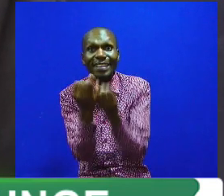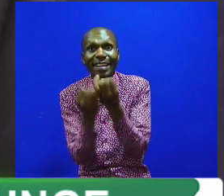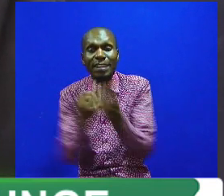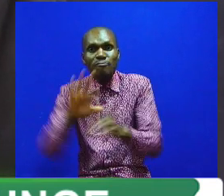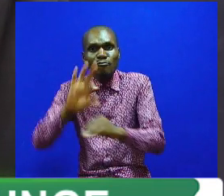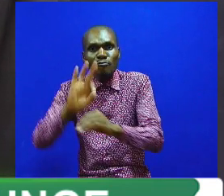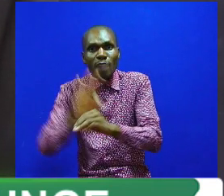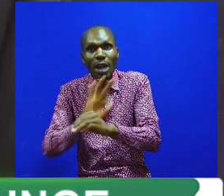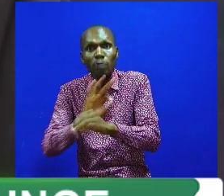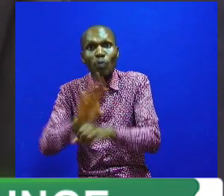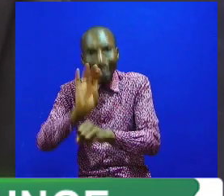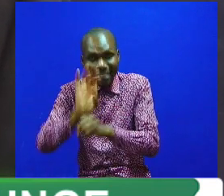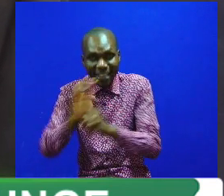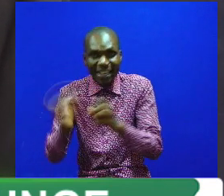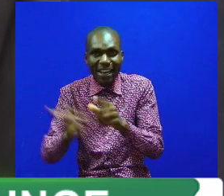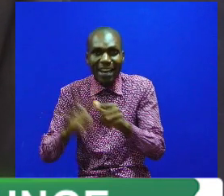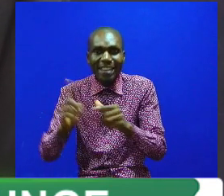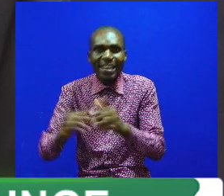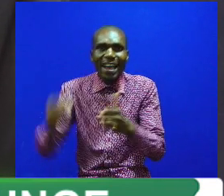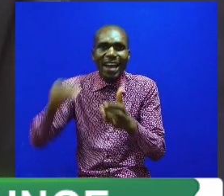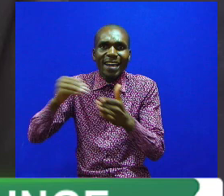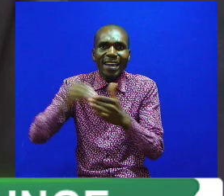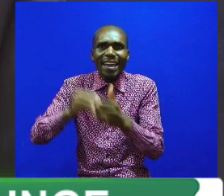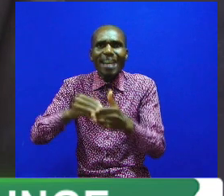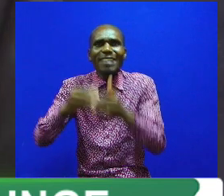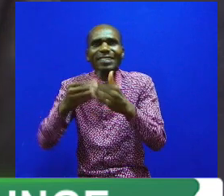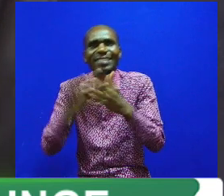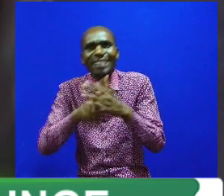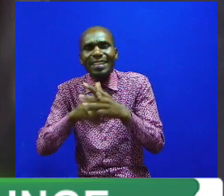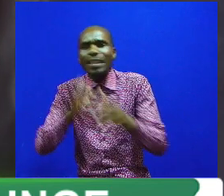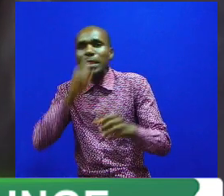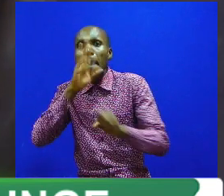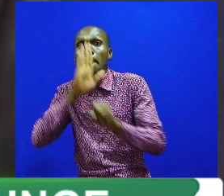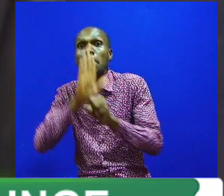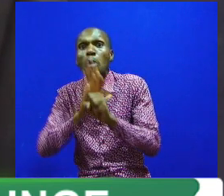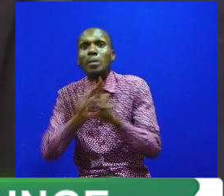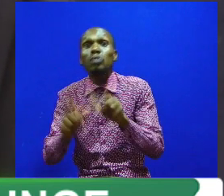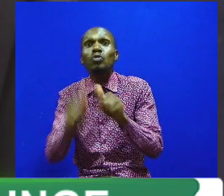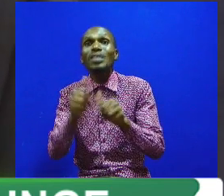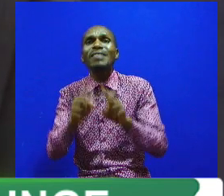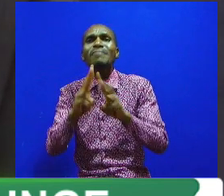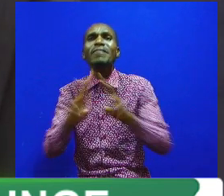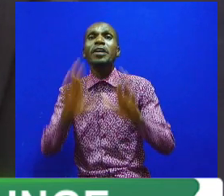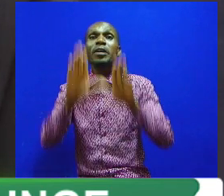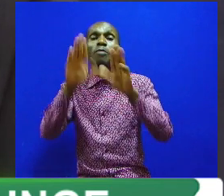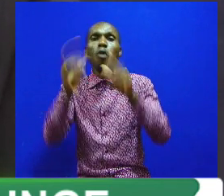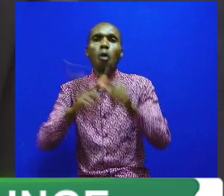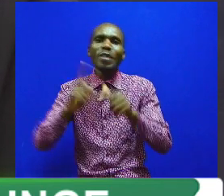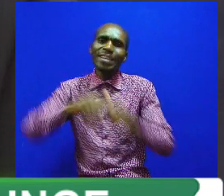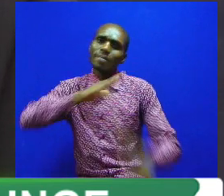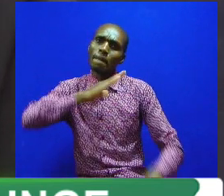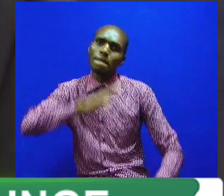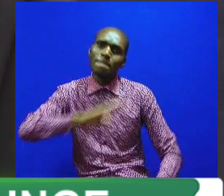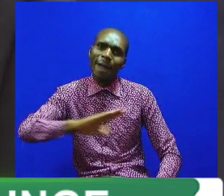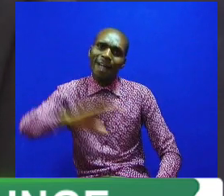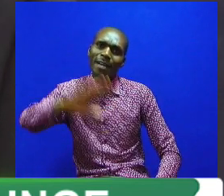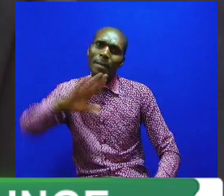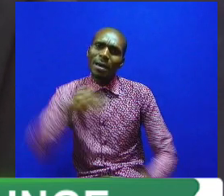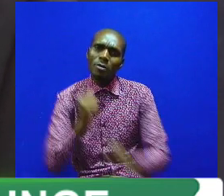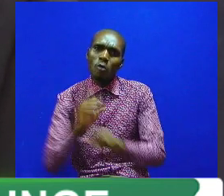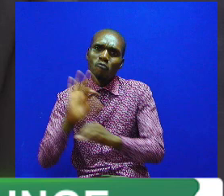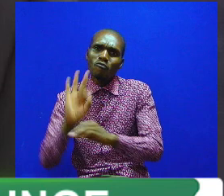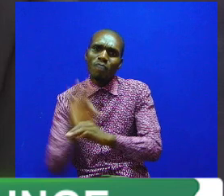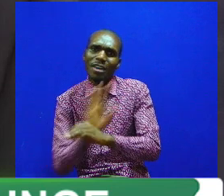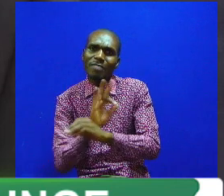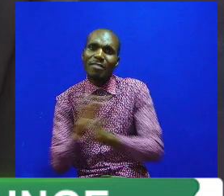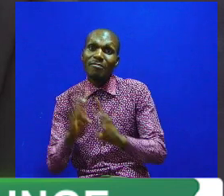Parliamentary Caucus. This caucus holds immense promise and significance. Parliamentary caucuses play the important role